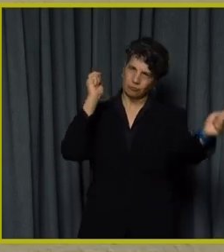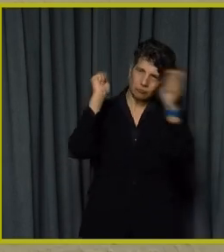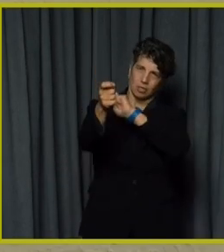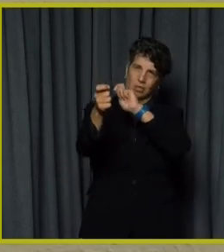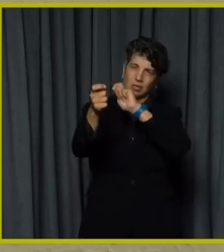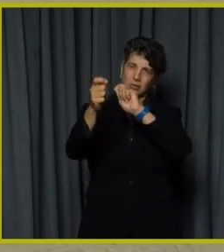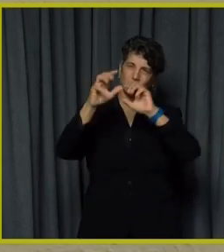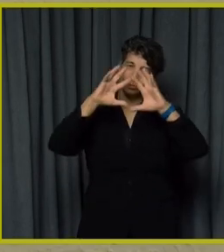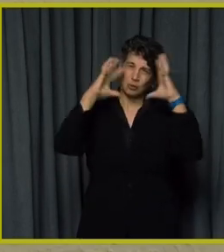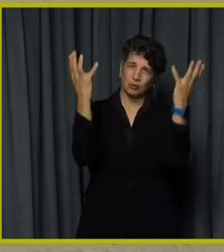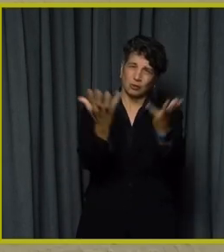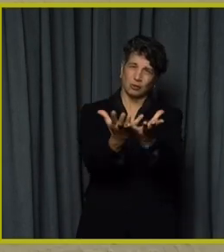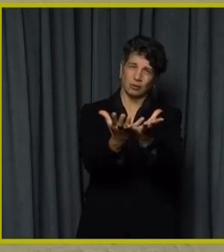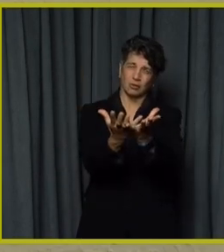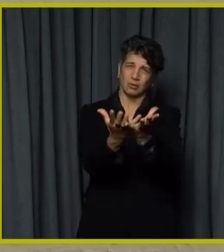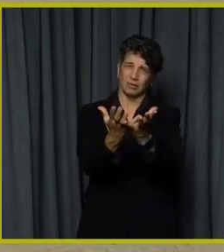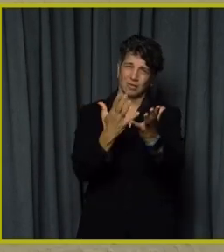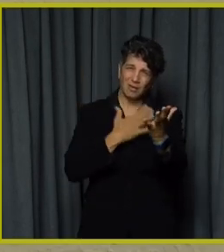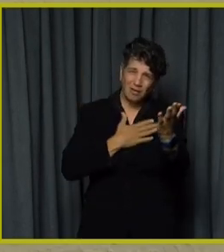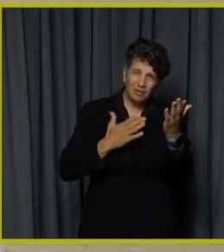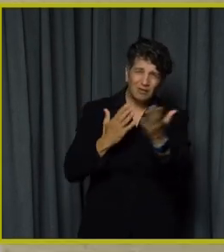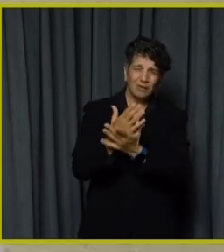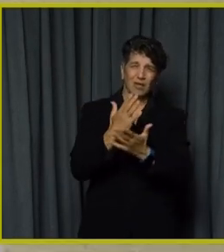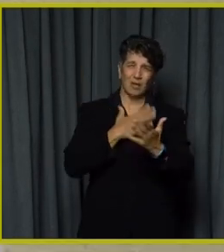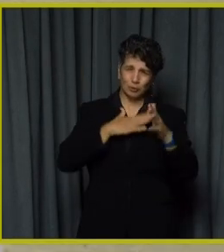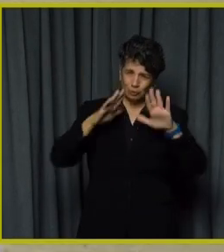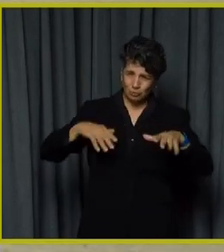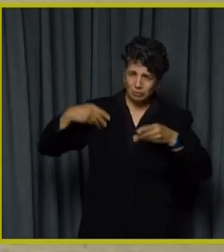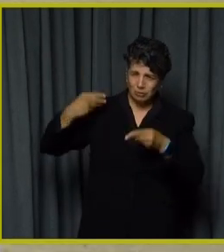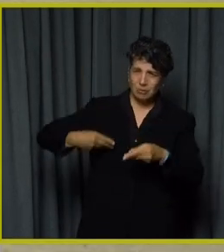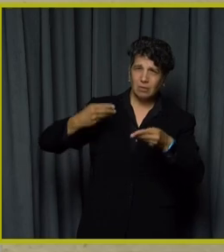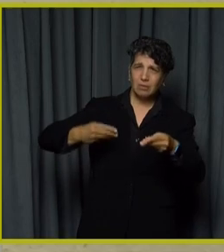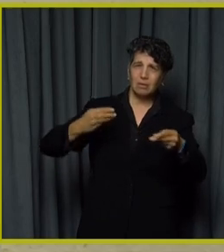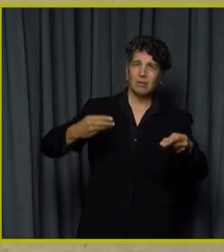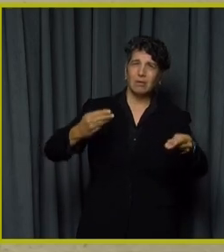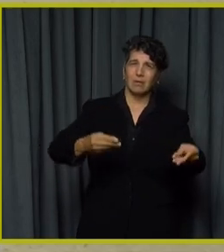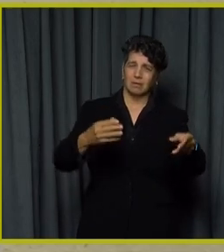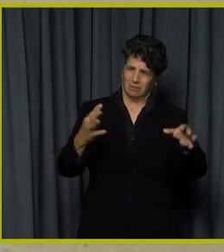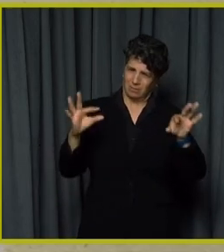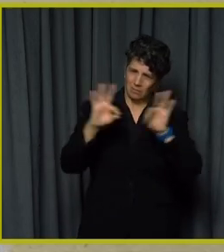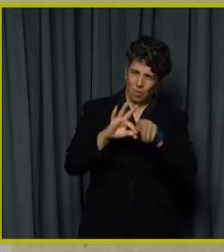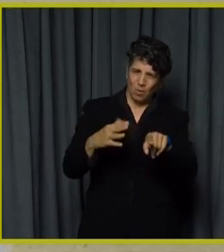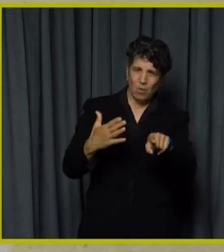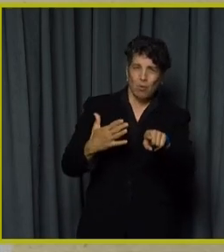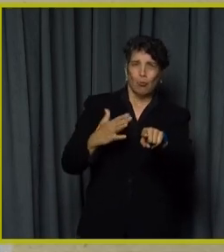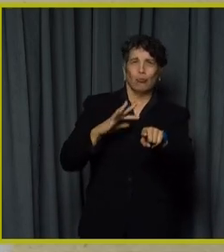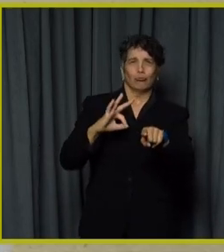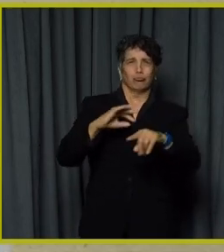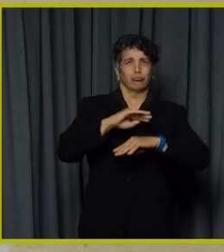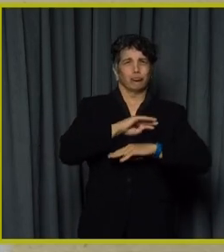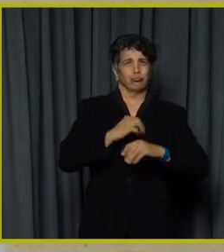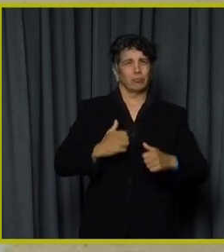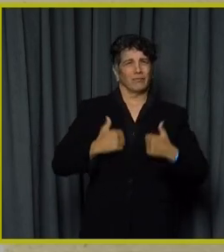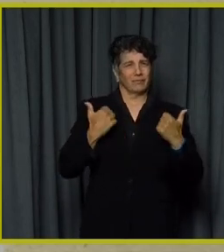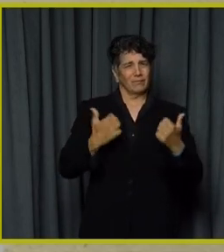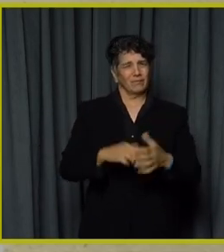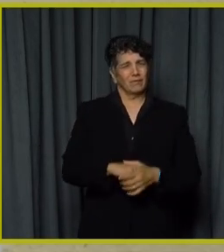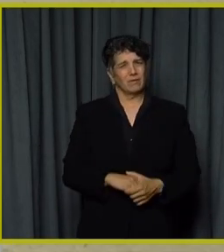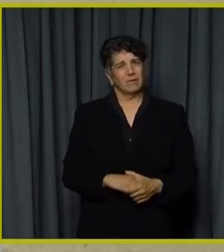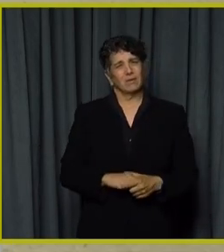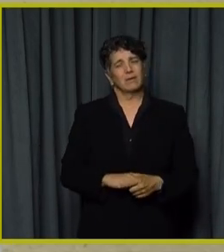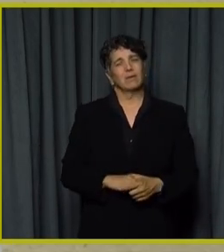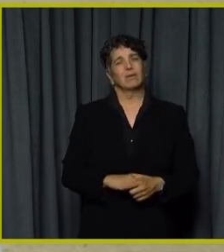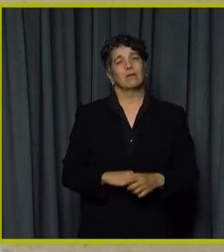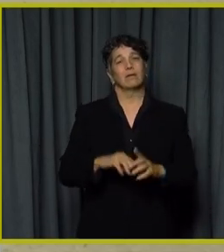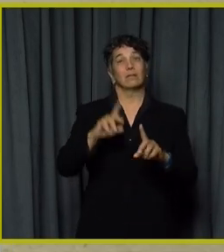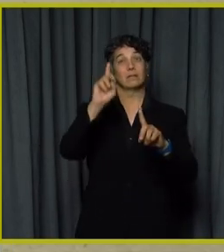our descendants and our children can be proud of. Did you know, because of the Department of Defense's 1033 program,